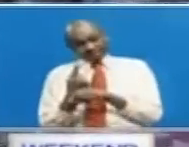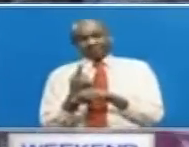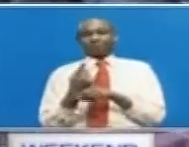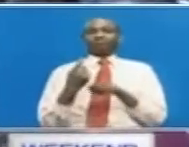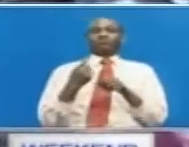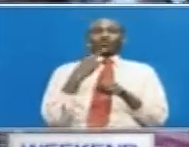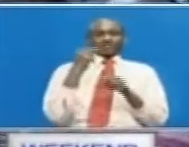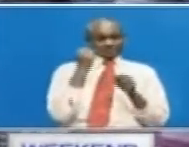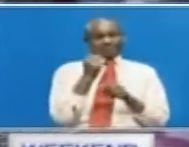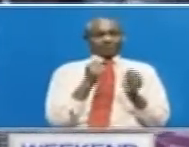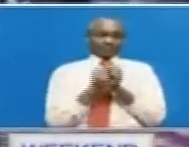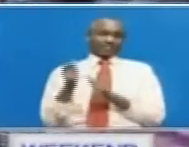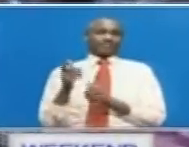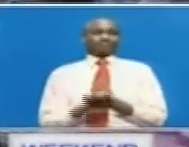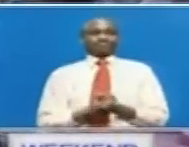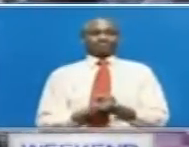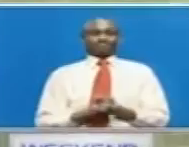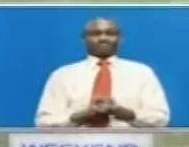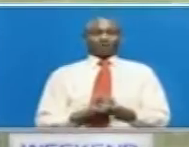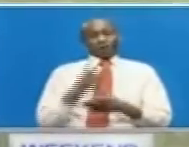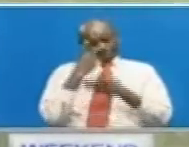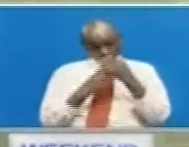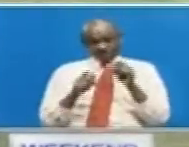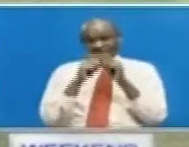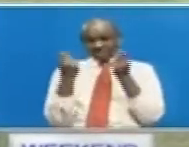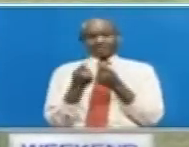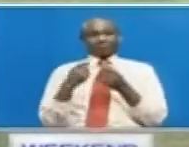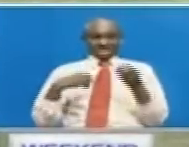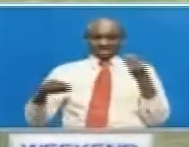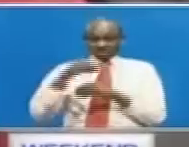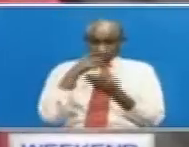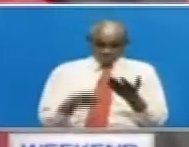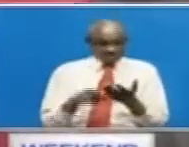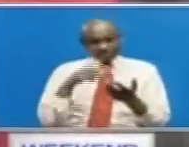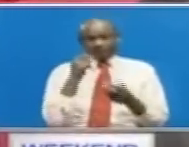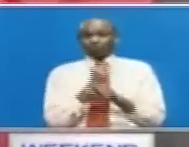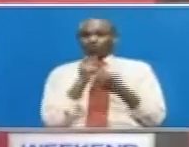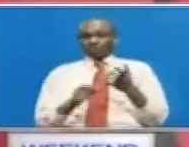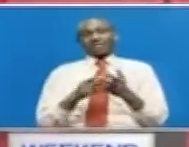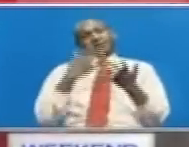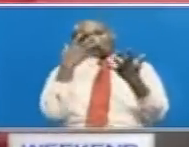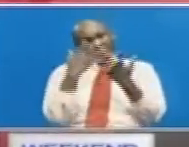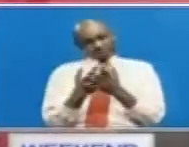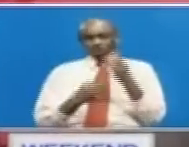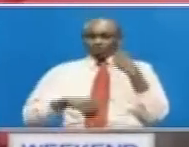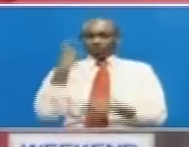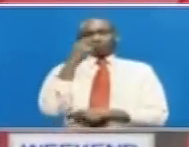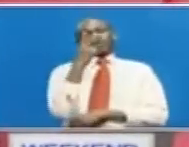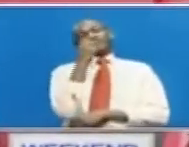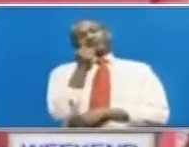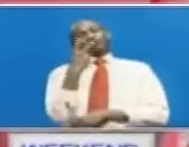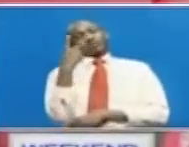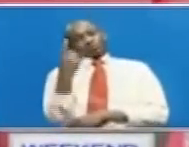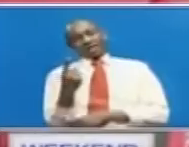25-16 after every timeout. Both teams exchanged leads in the fourth set, and eventually Prisons won 25-21 to seal